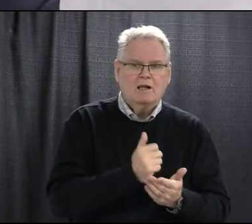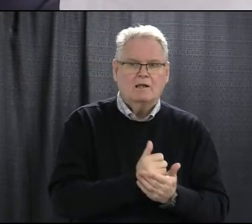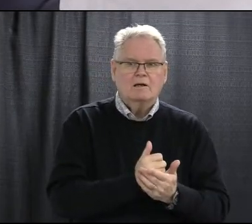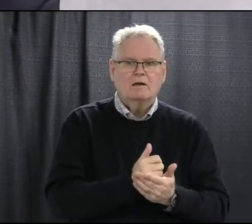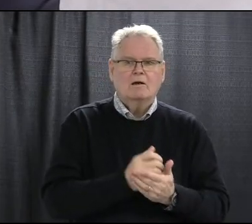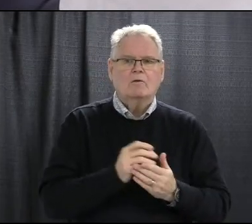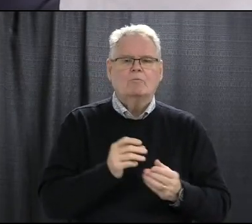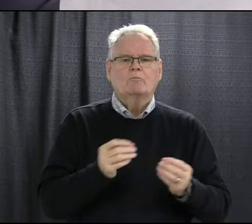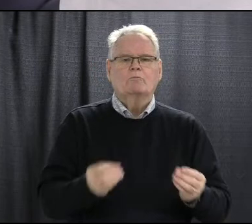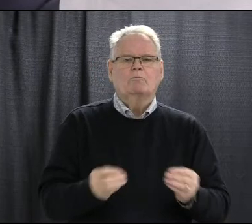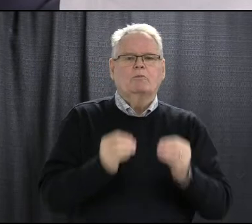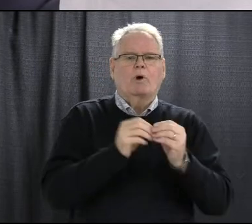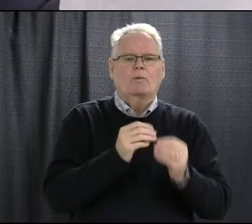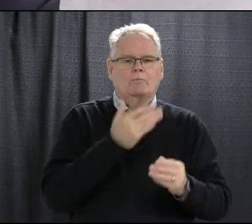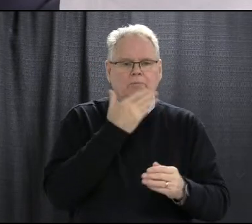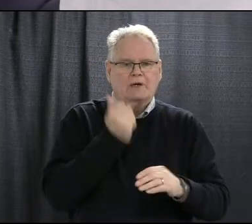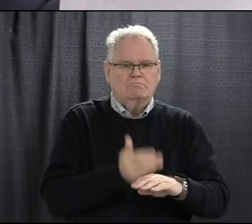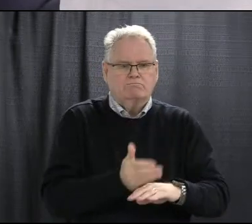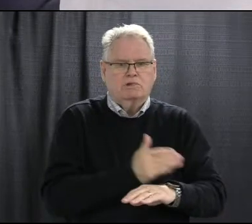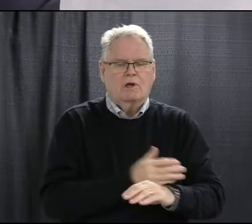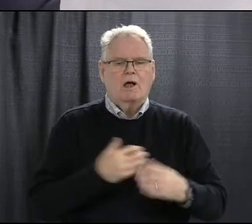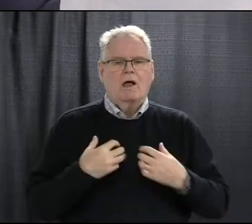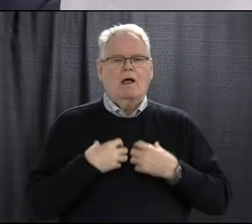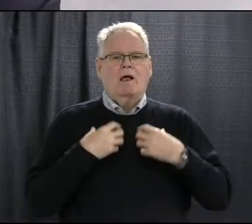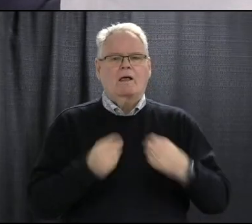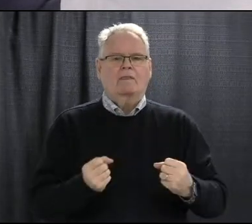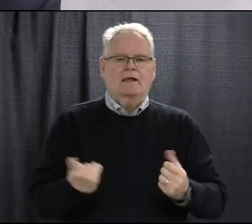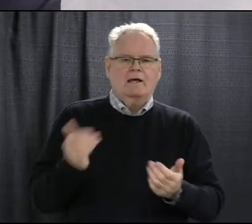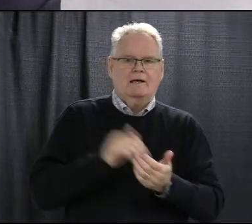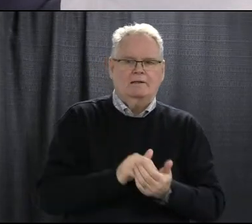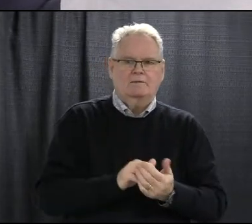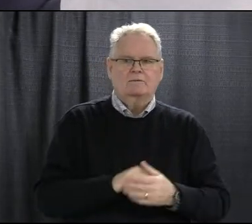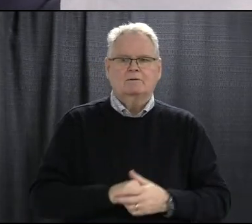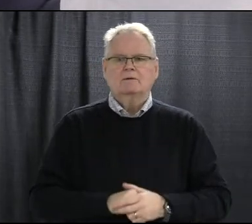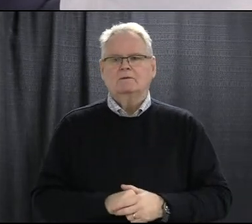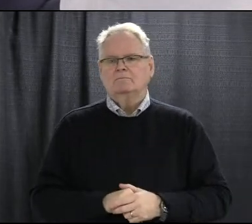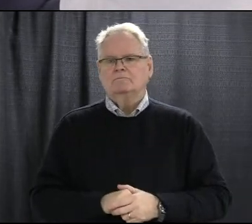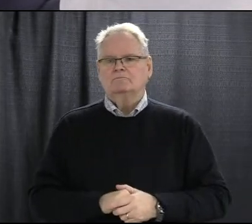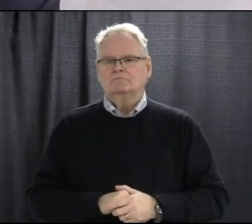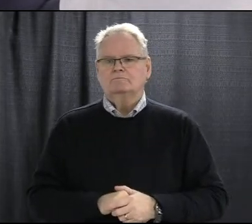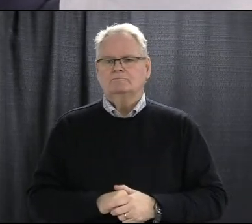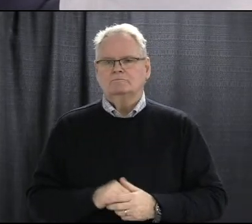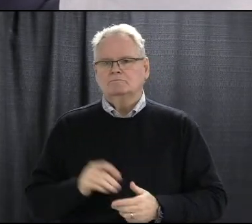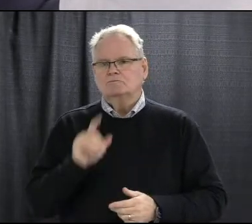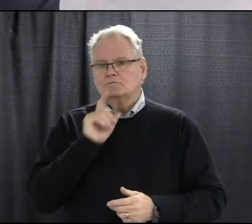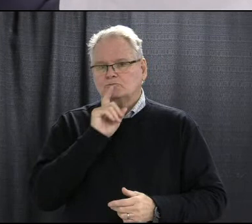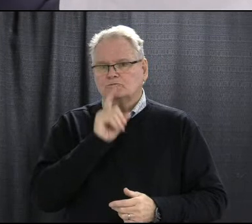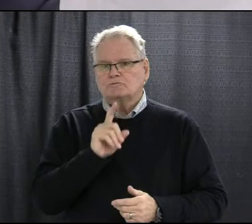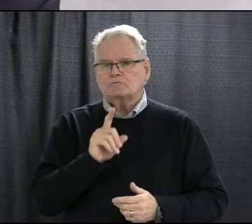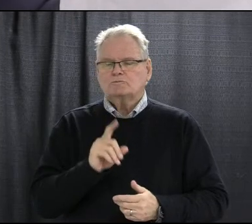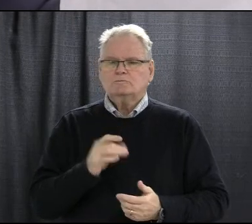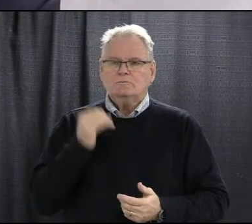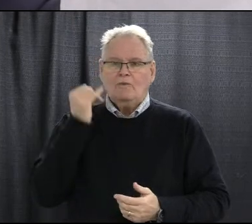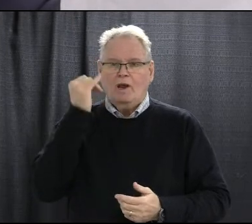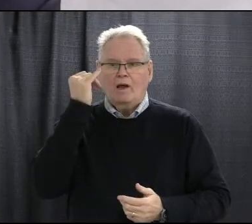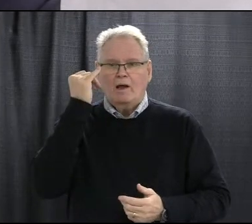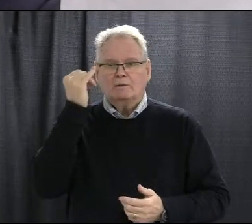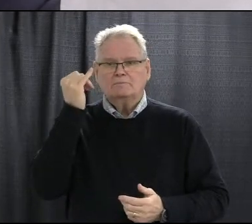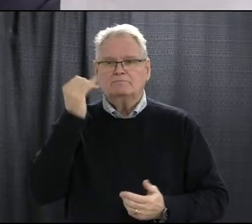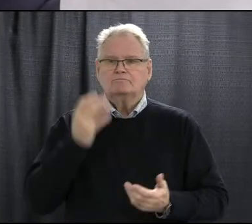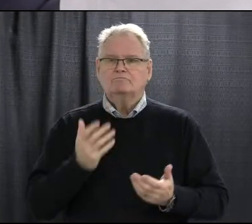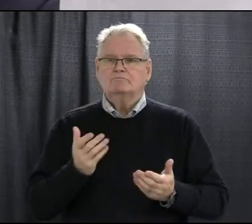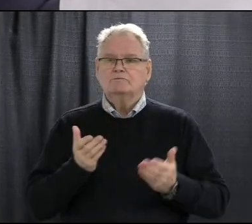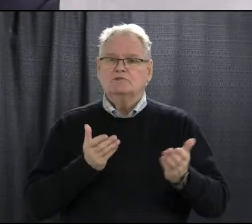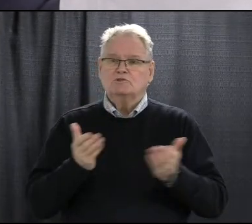So this vision is, as I've said before, it's trying to weave together the idea that it's a continuum and that action